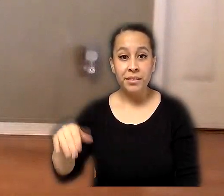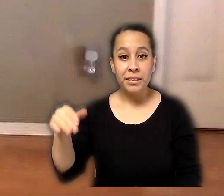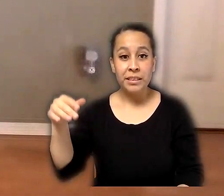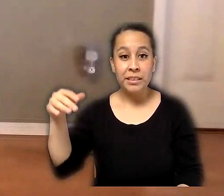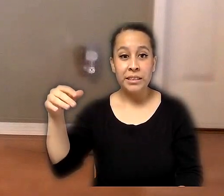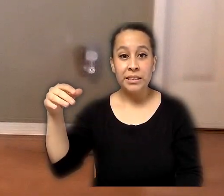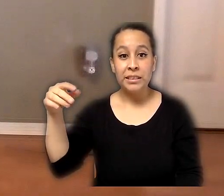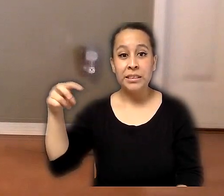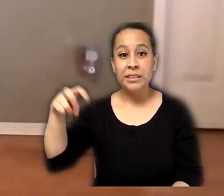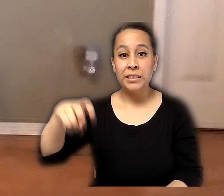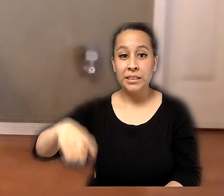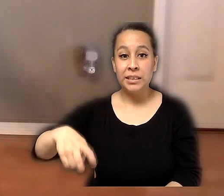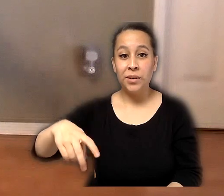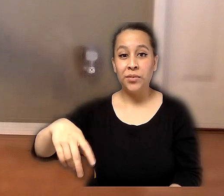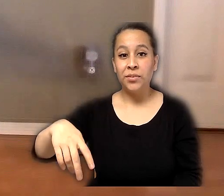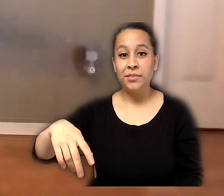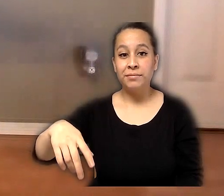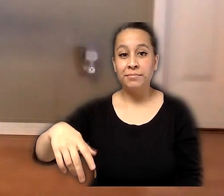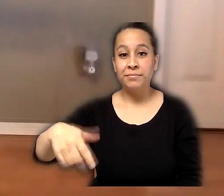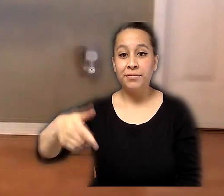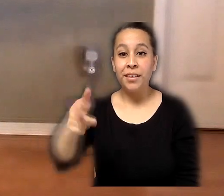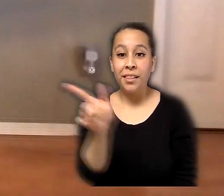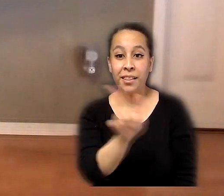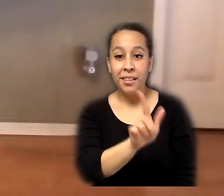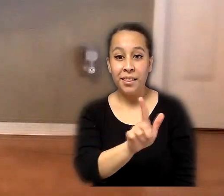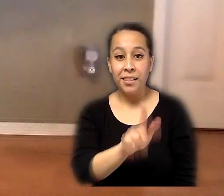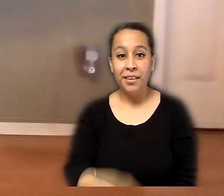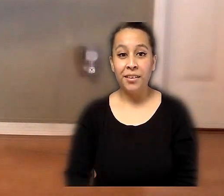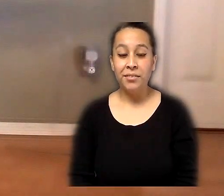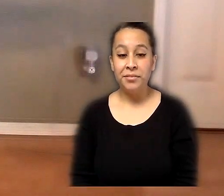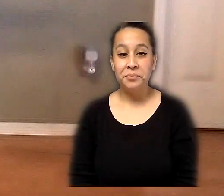down, now your left,